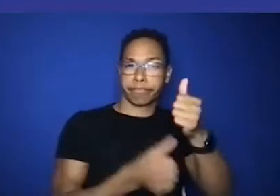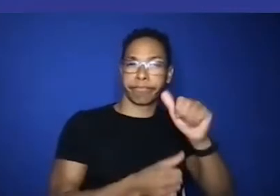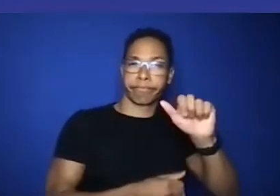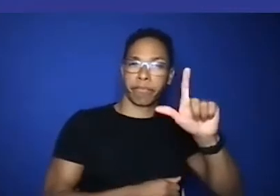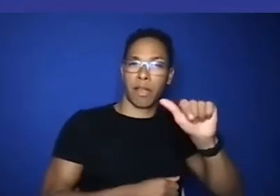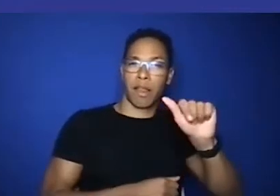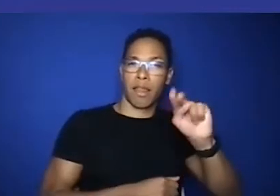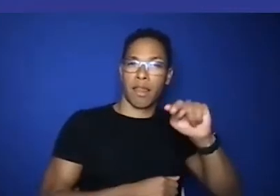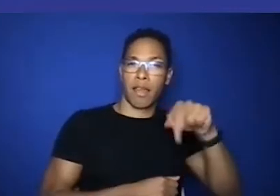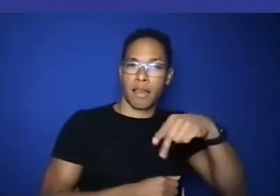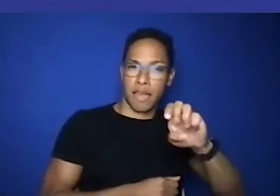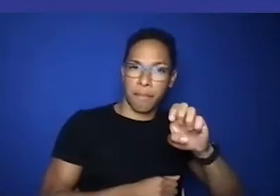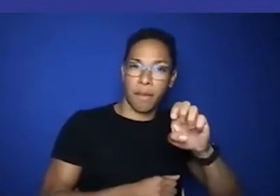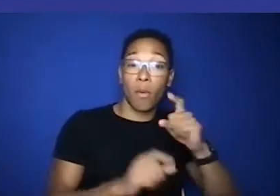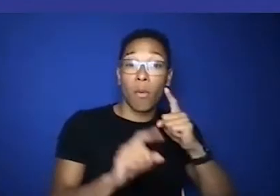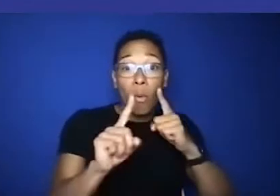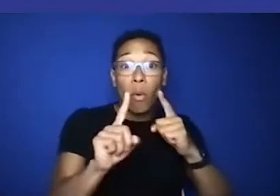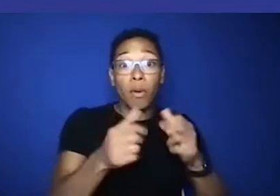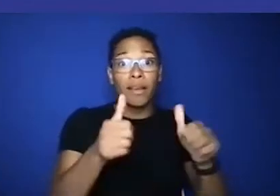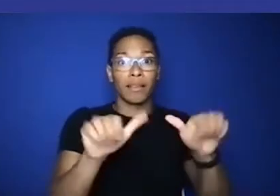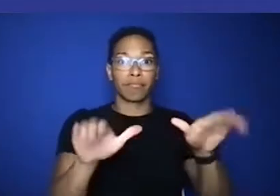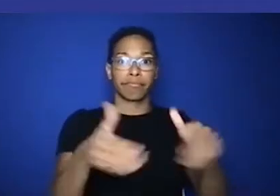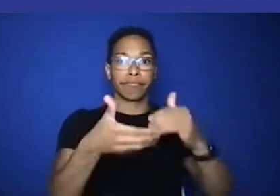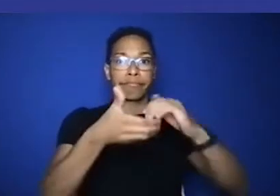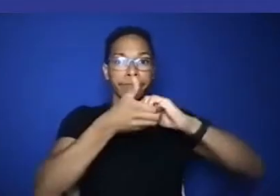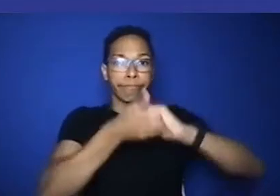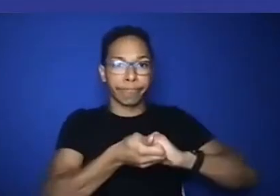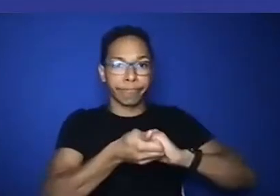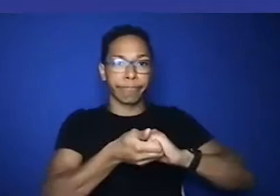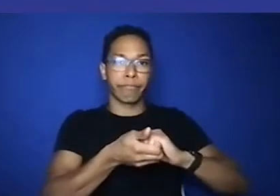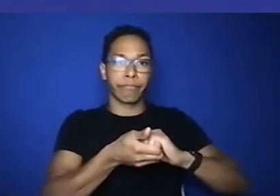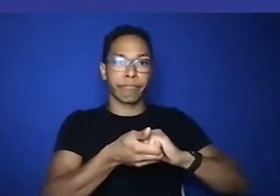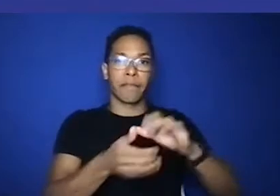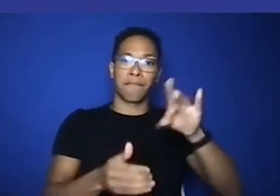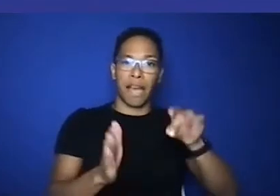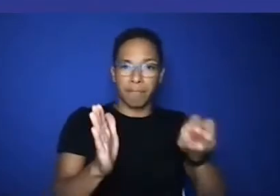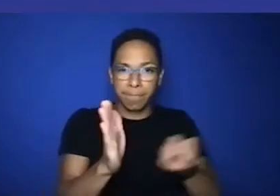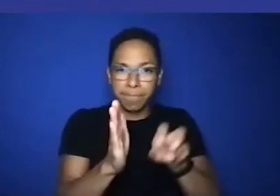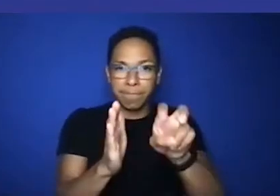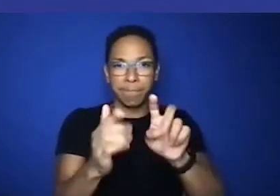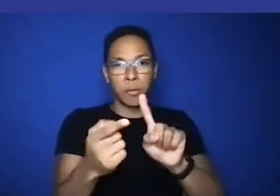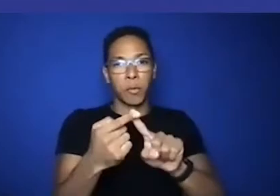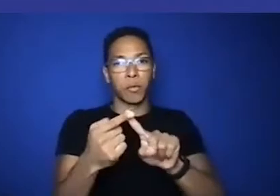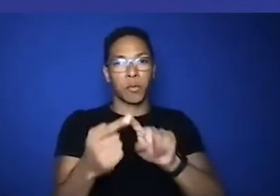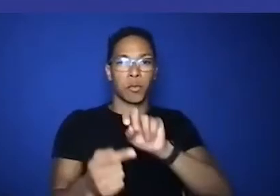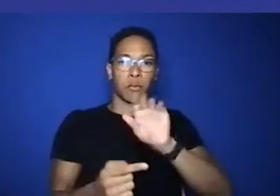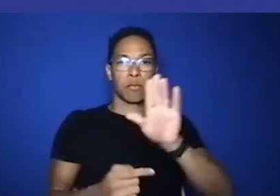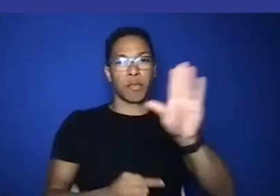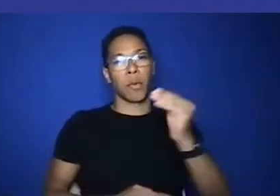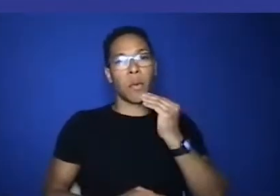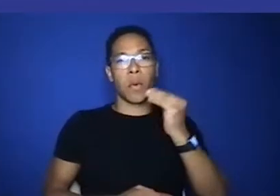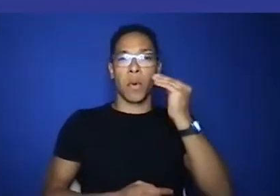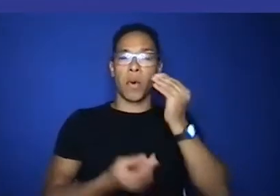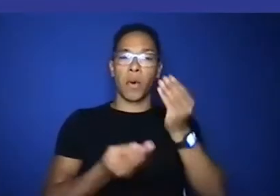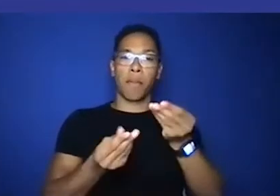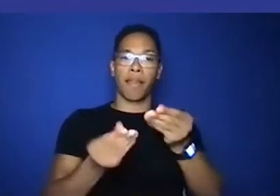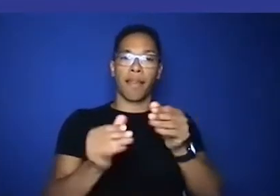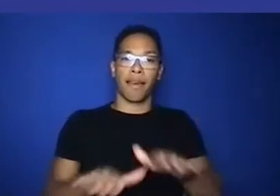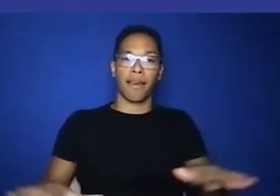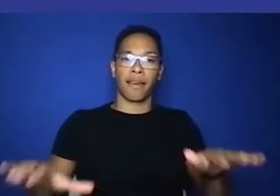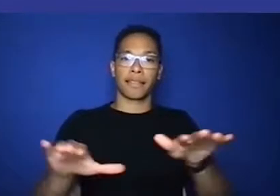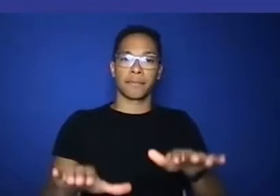that we might together find pathways for their return to their homeland. I